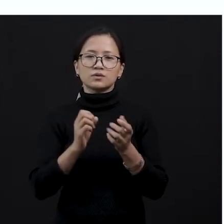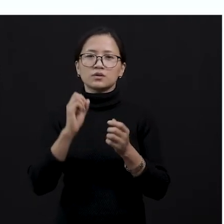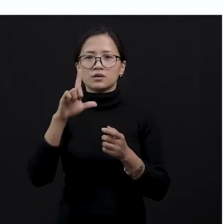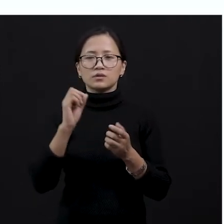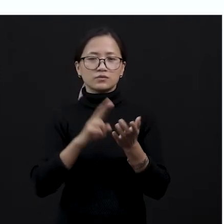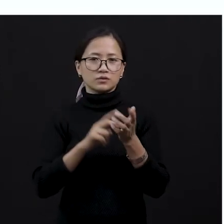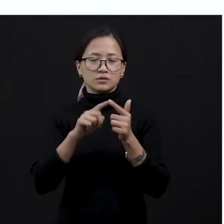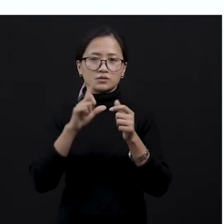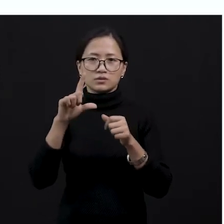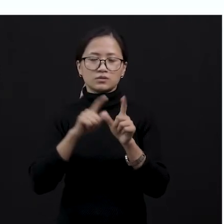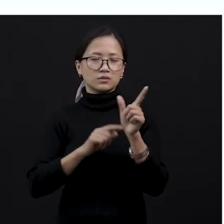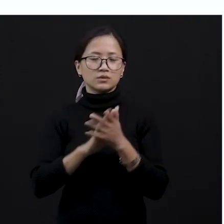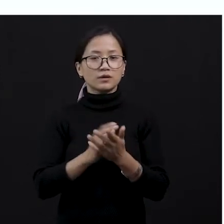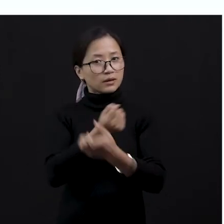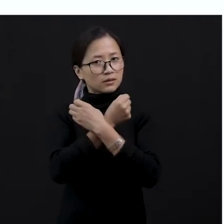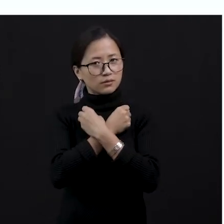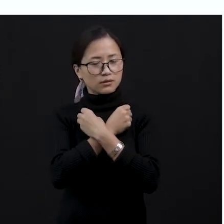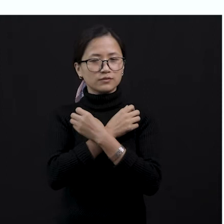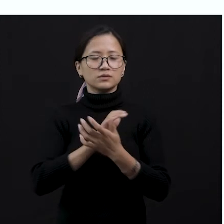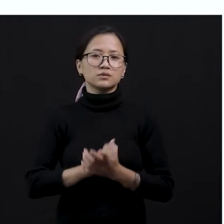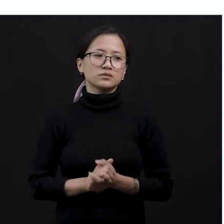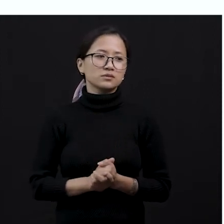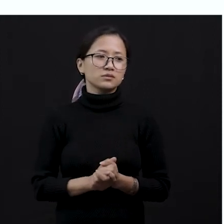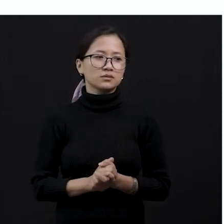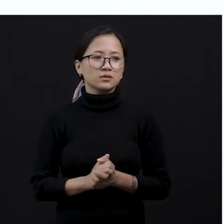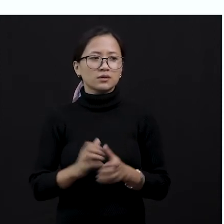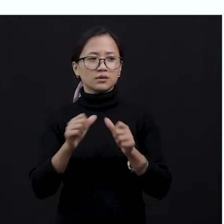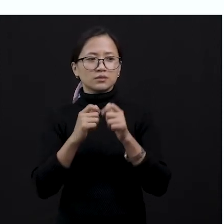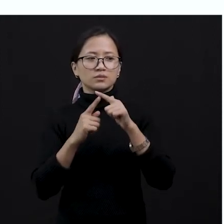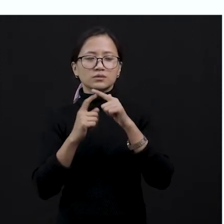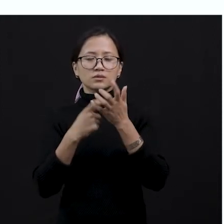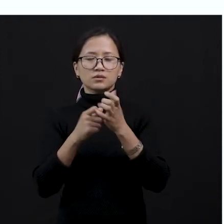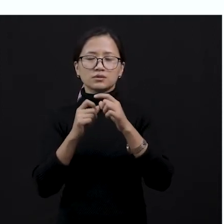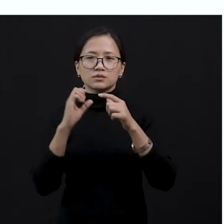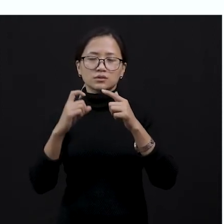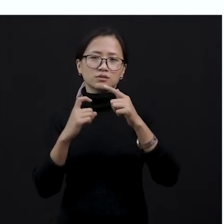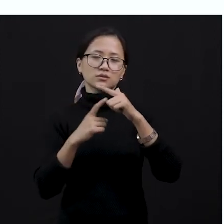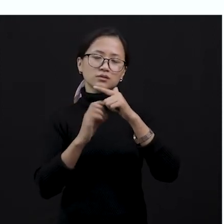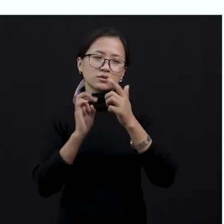L-O-V-E-L-Y, lovely. See, beautiful means lovely. Now, attractive,